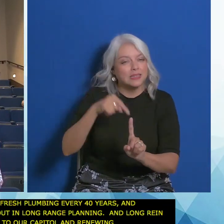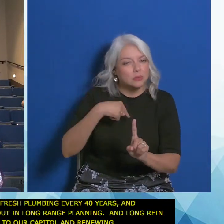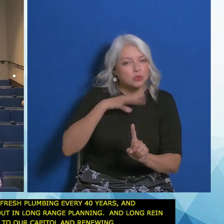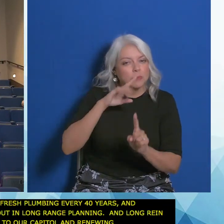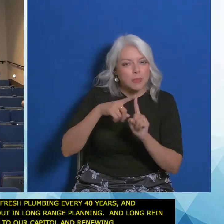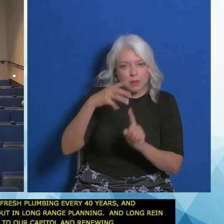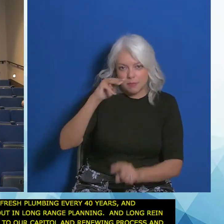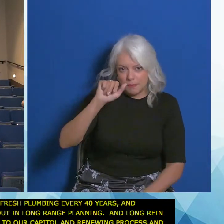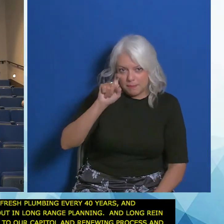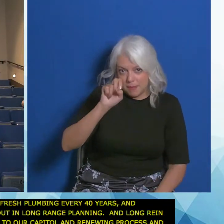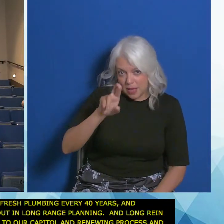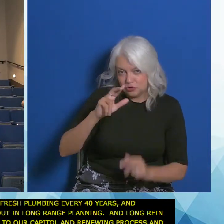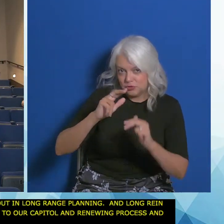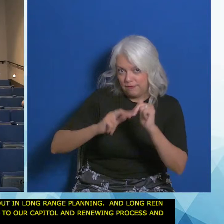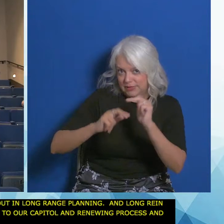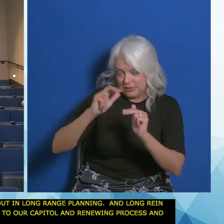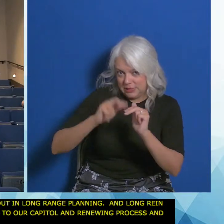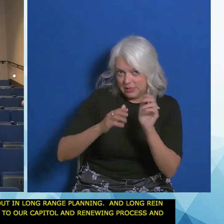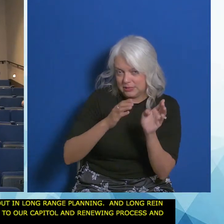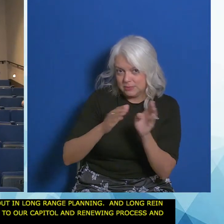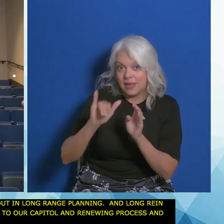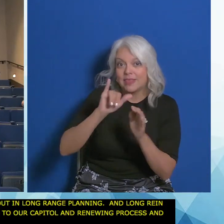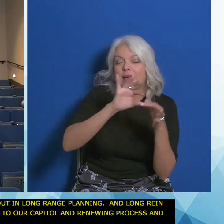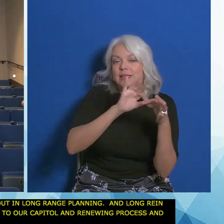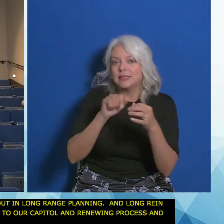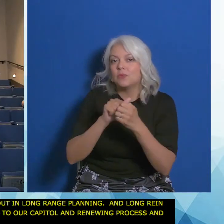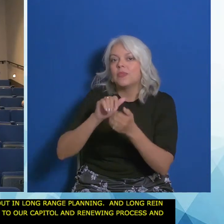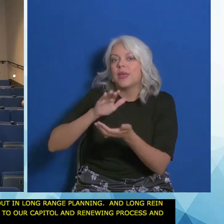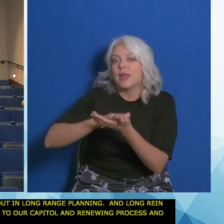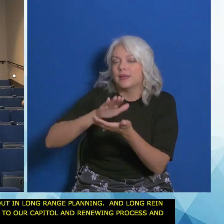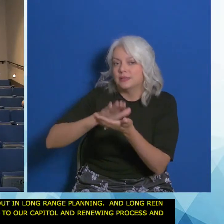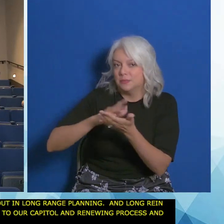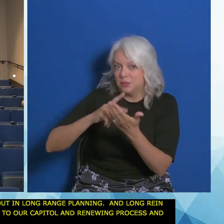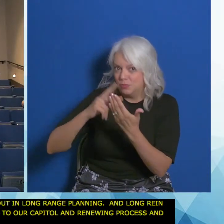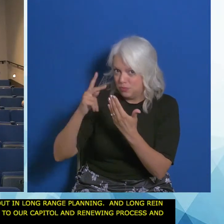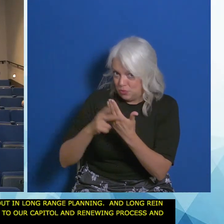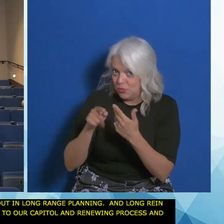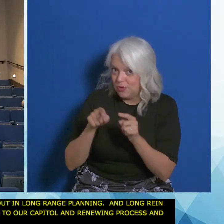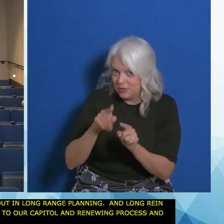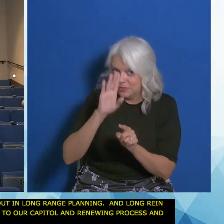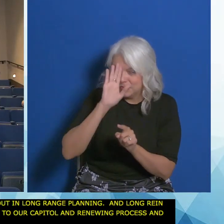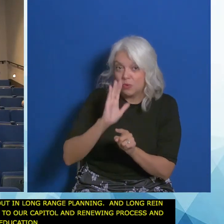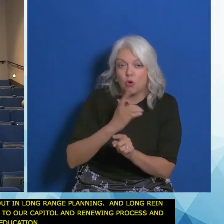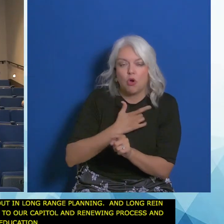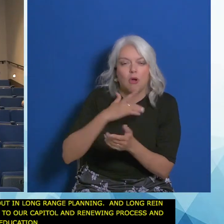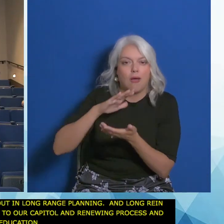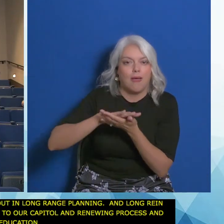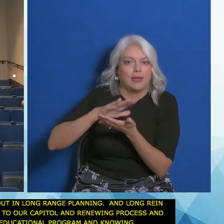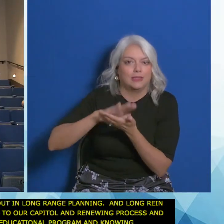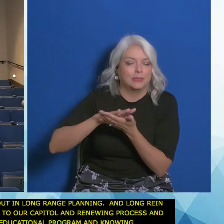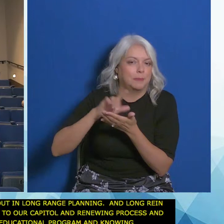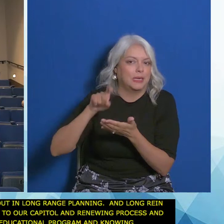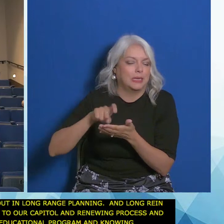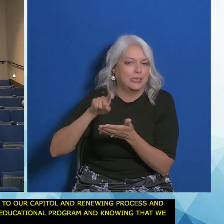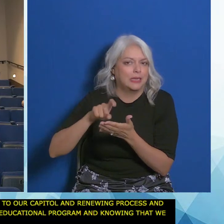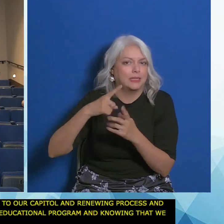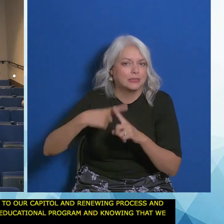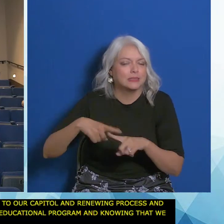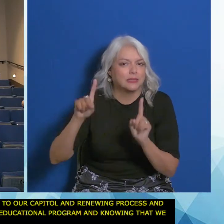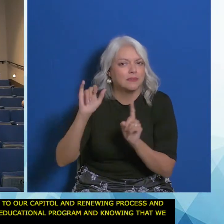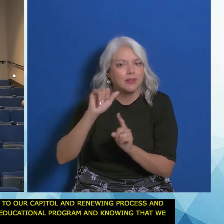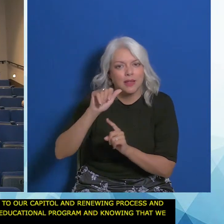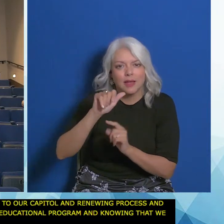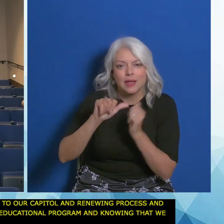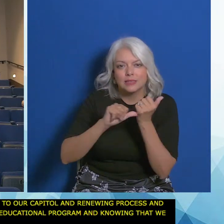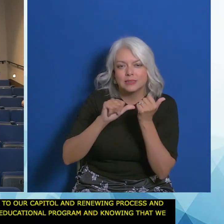is tying that directly to the educational programs, as we know that we have a big educational change need, as Assistant